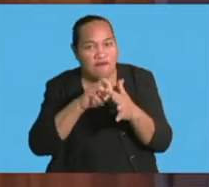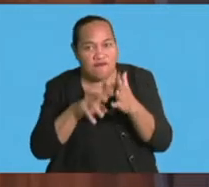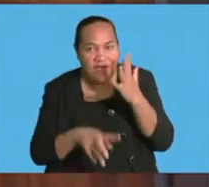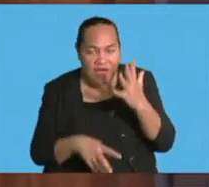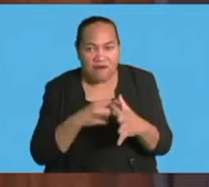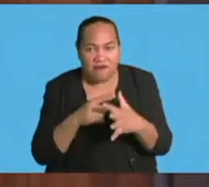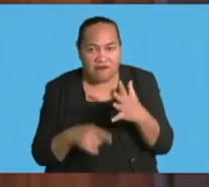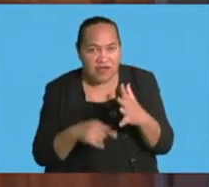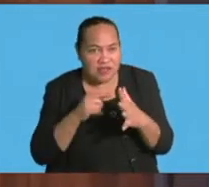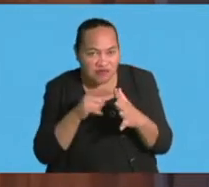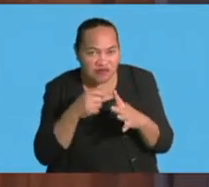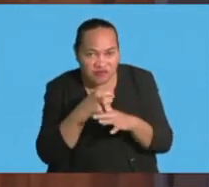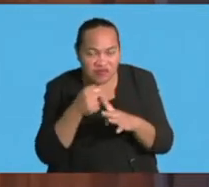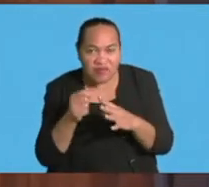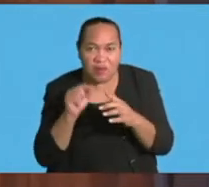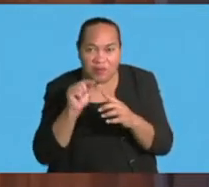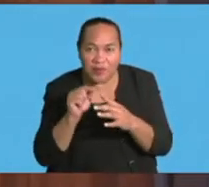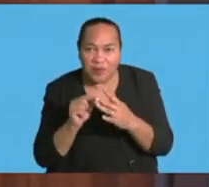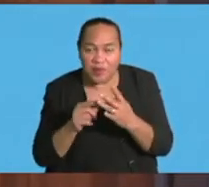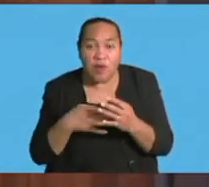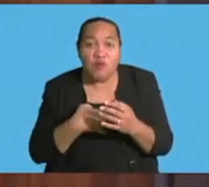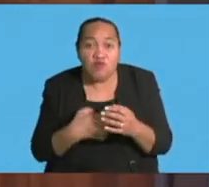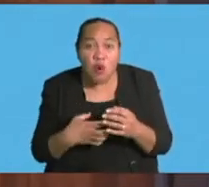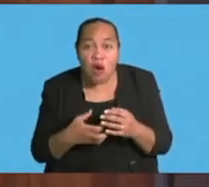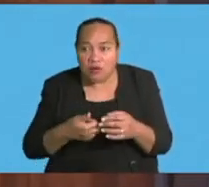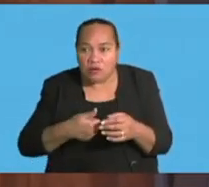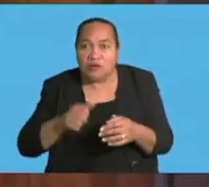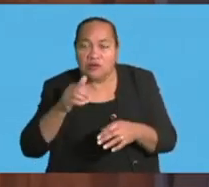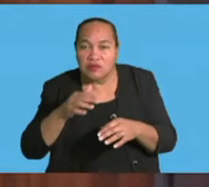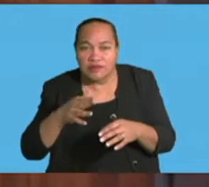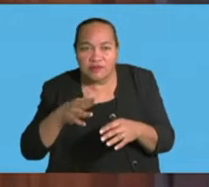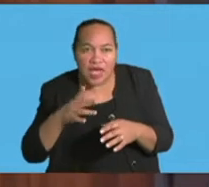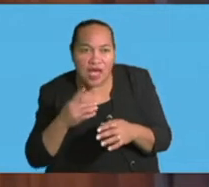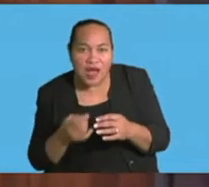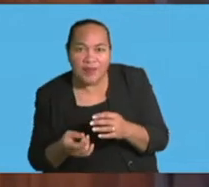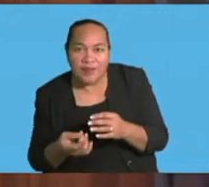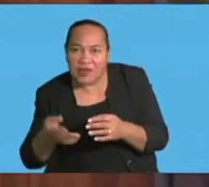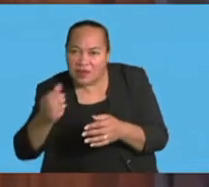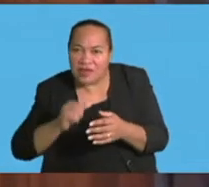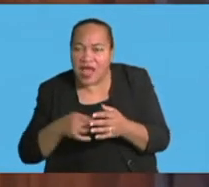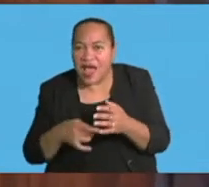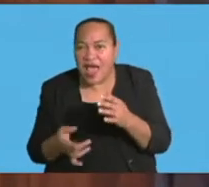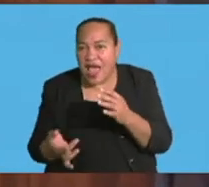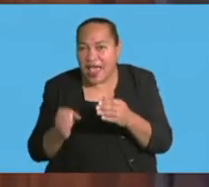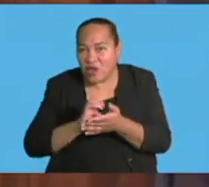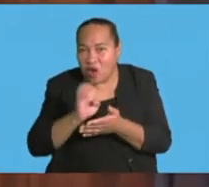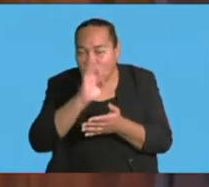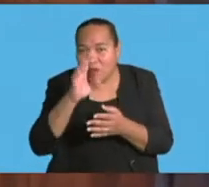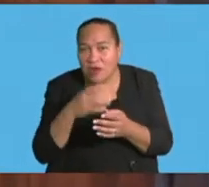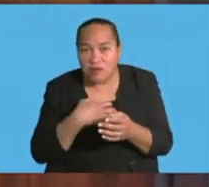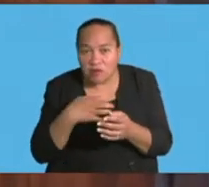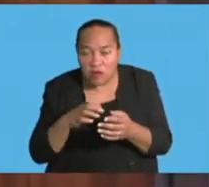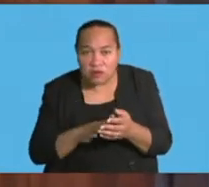to move towards a more digitalized economy, a more greener and sustainable and progressive economic development,"